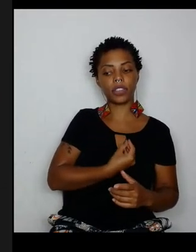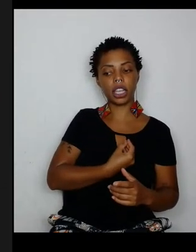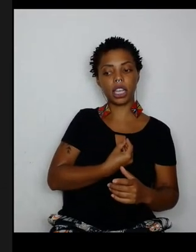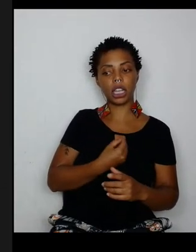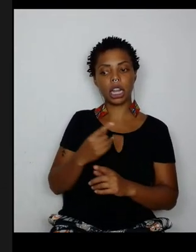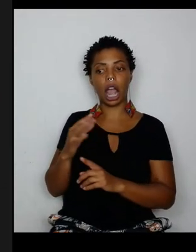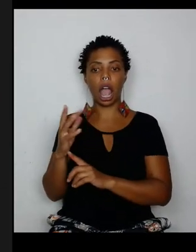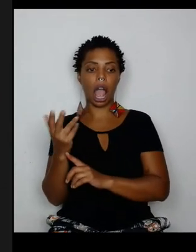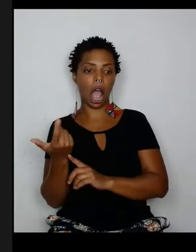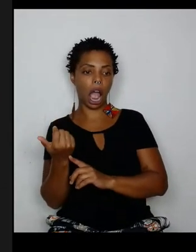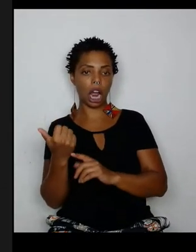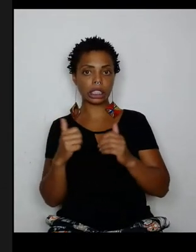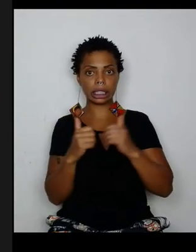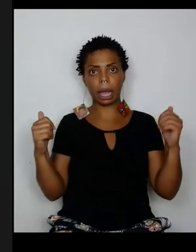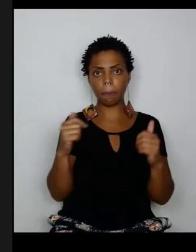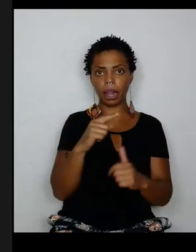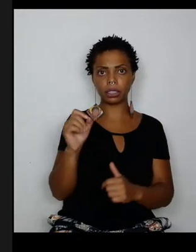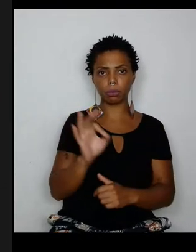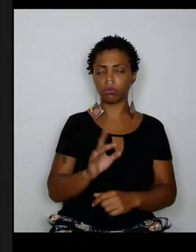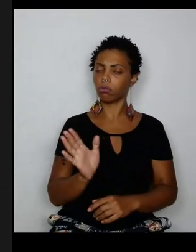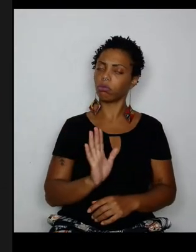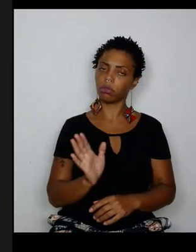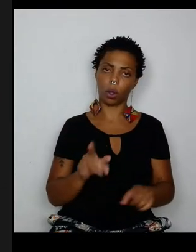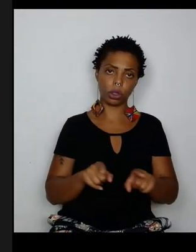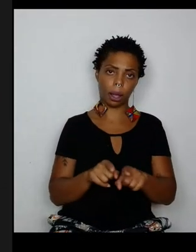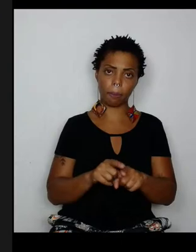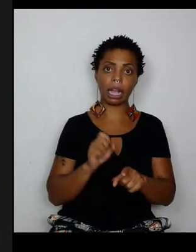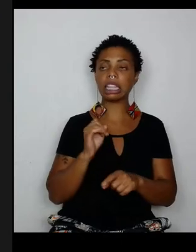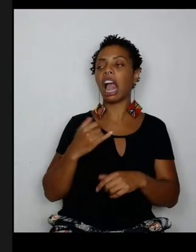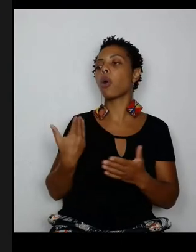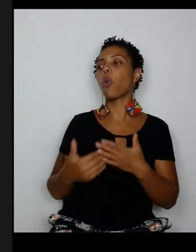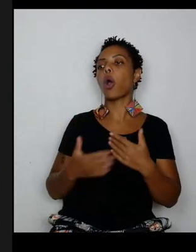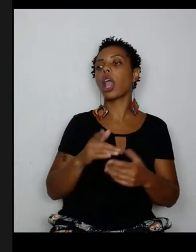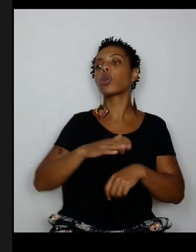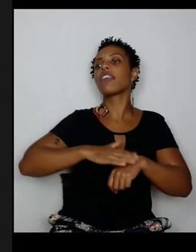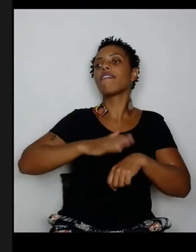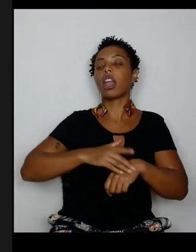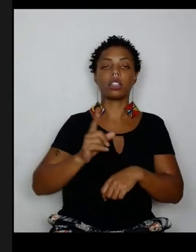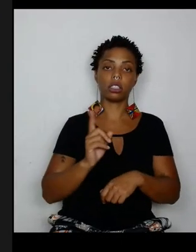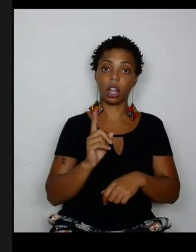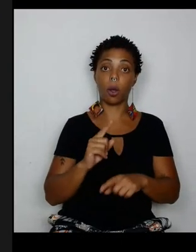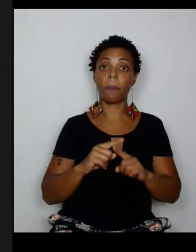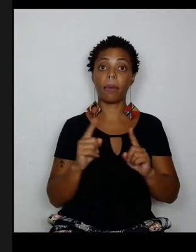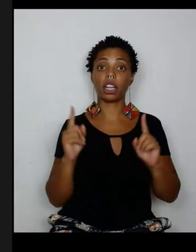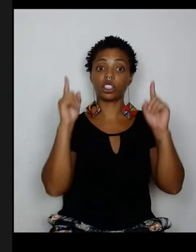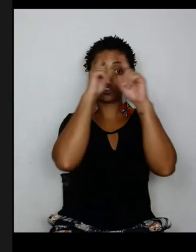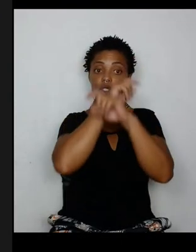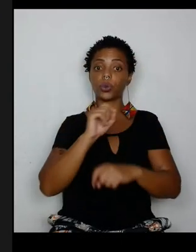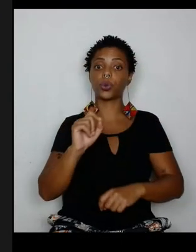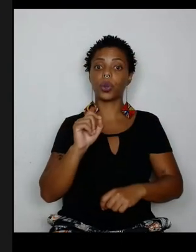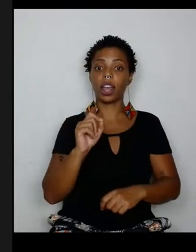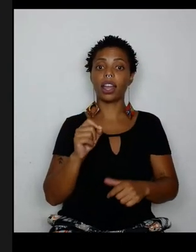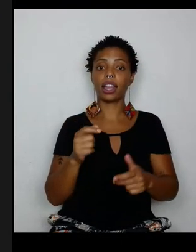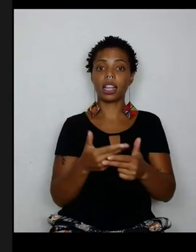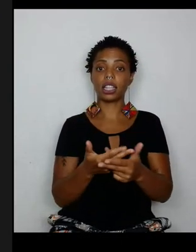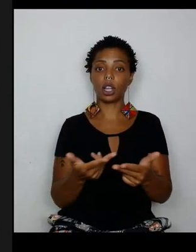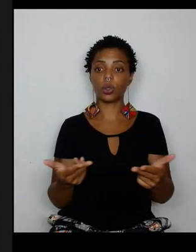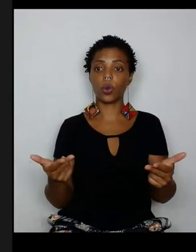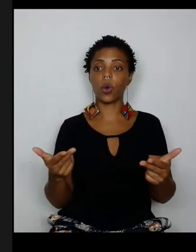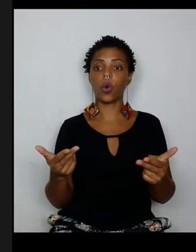difficulty is that these things are implicated but given that gogan has